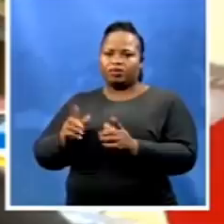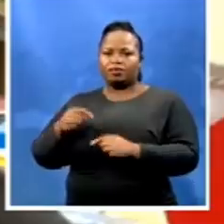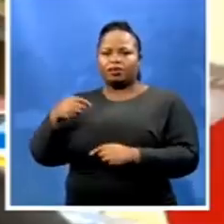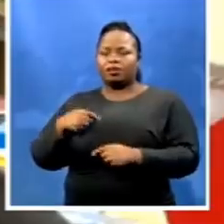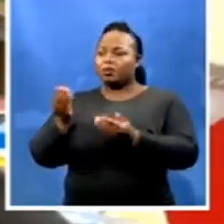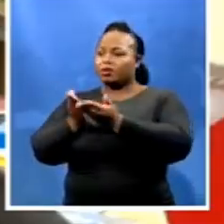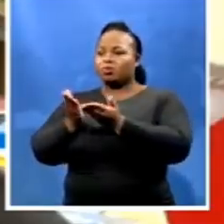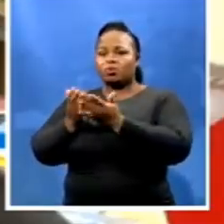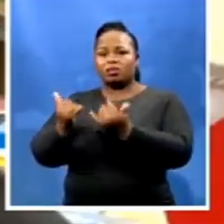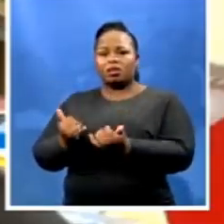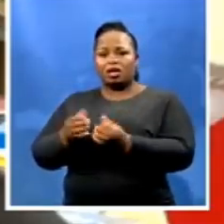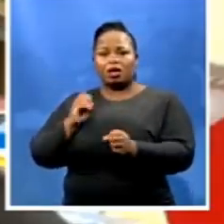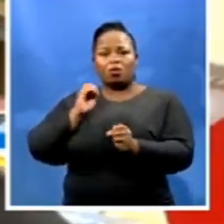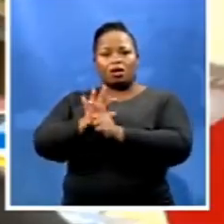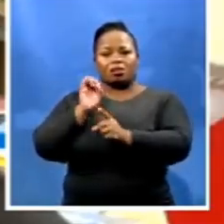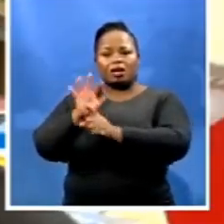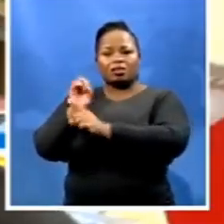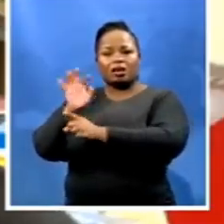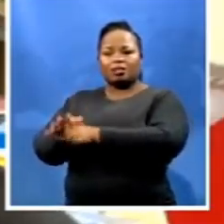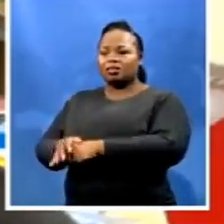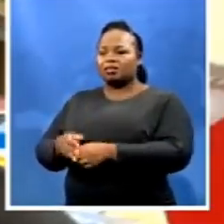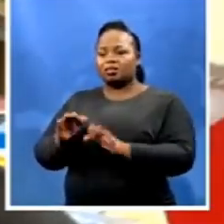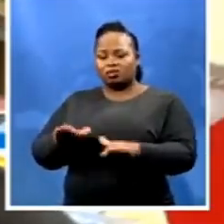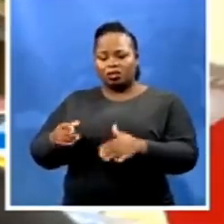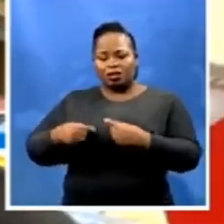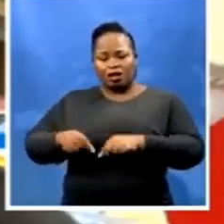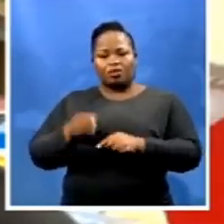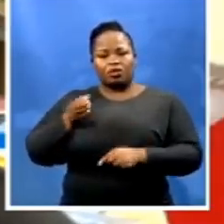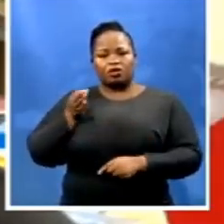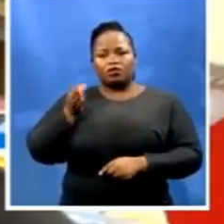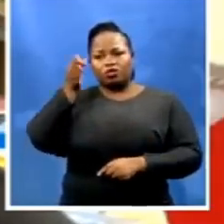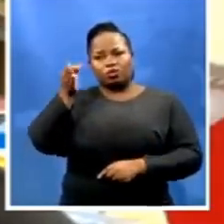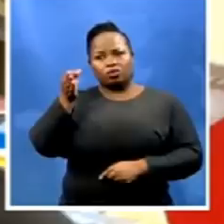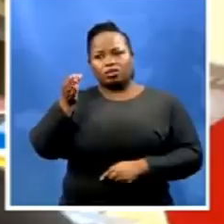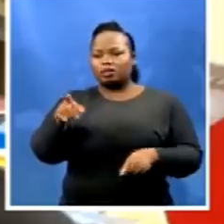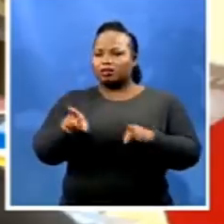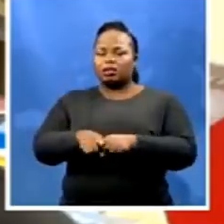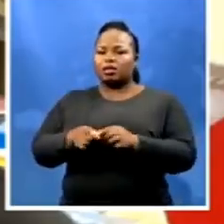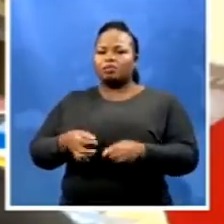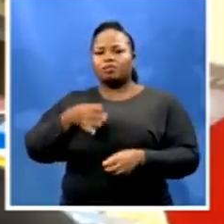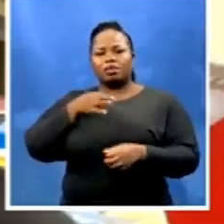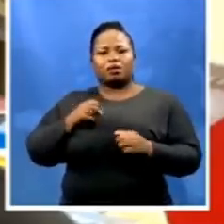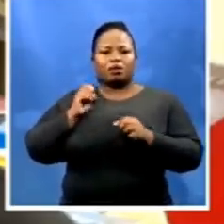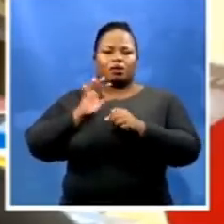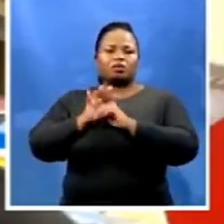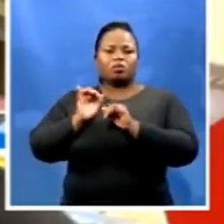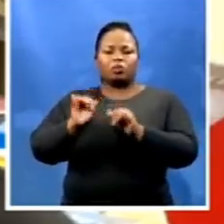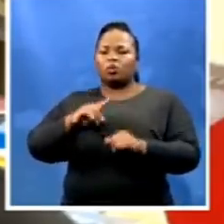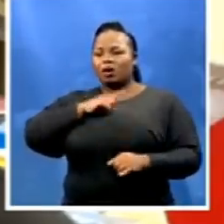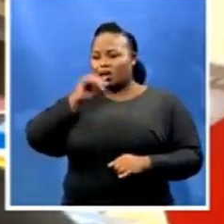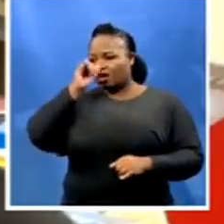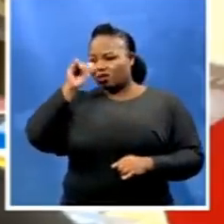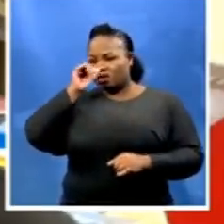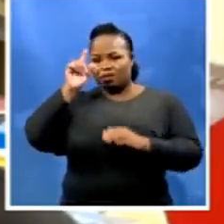of our kids and the nation as a whole is also under attack by these criminals. Schools are centers where we